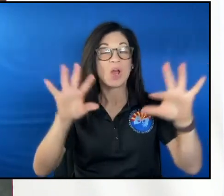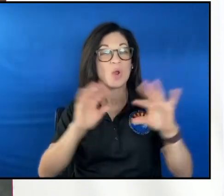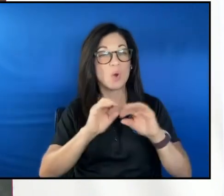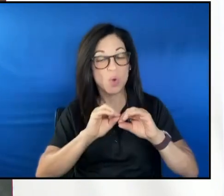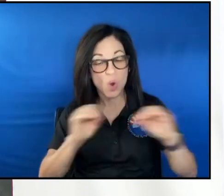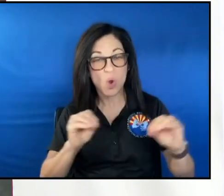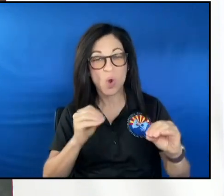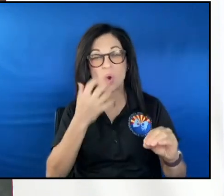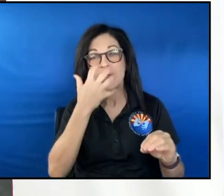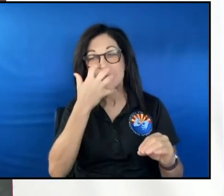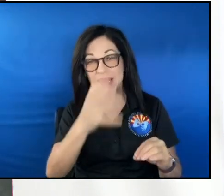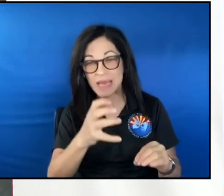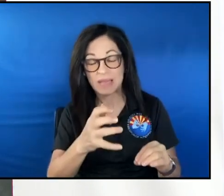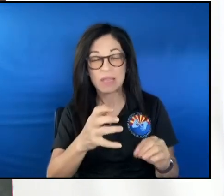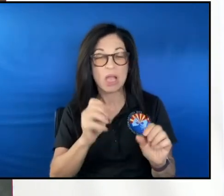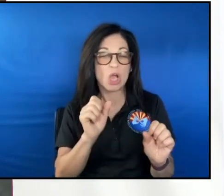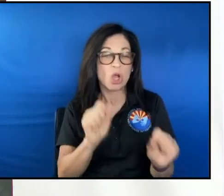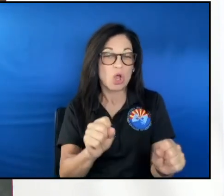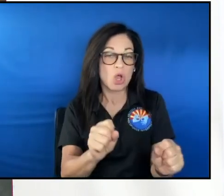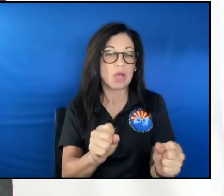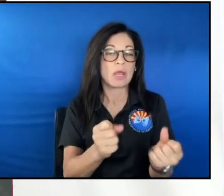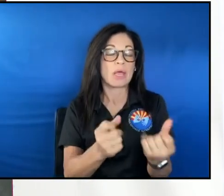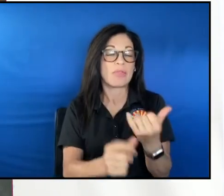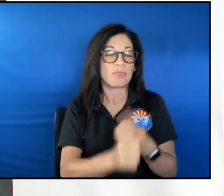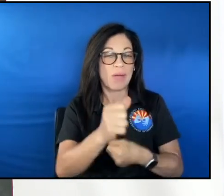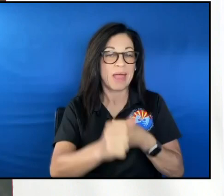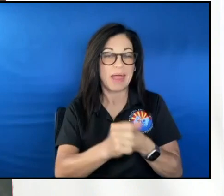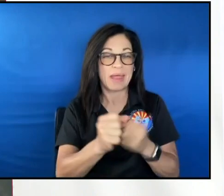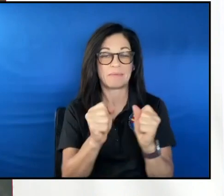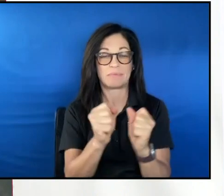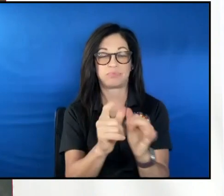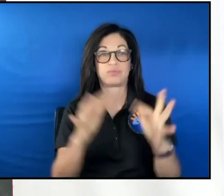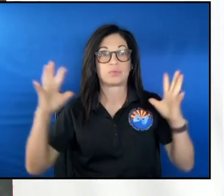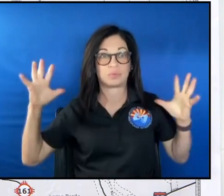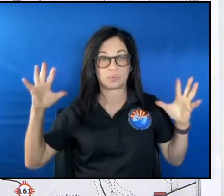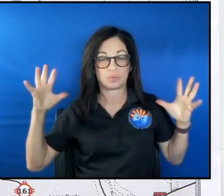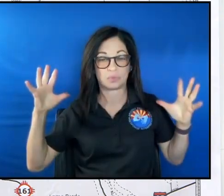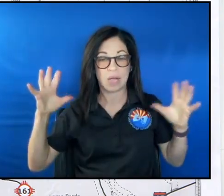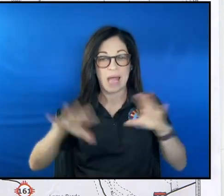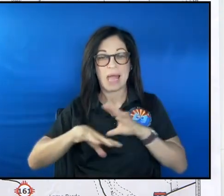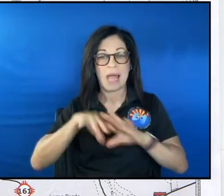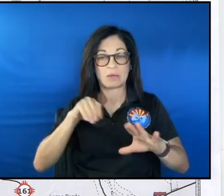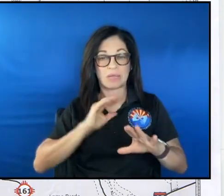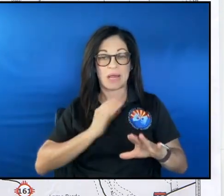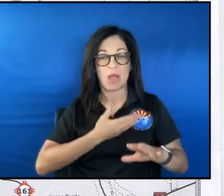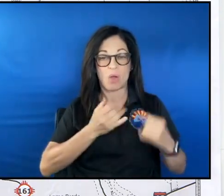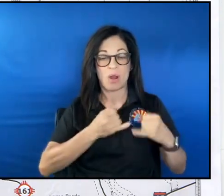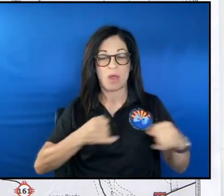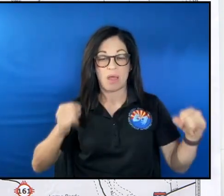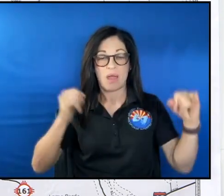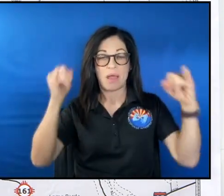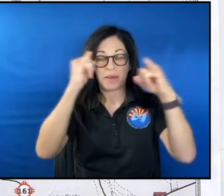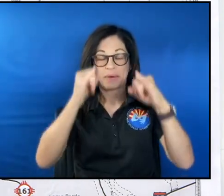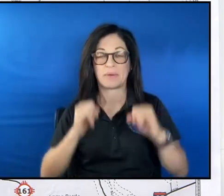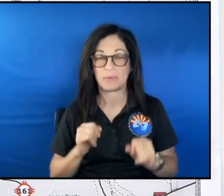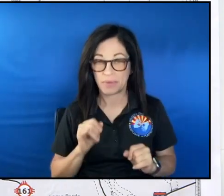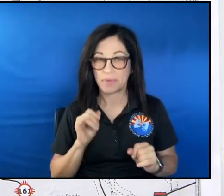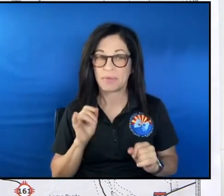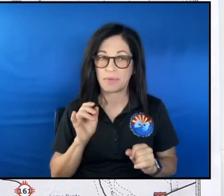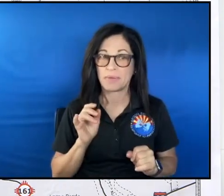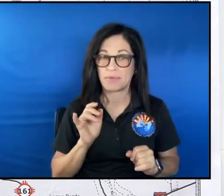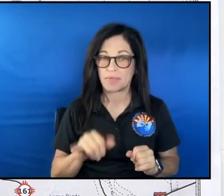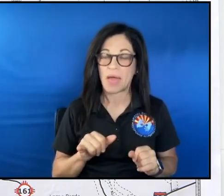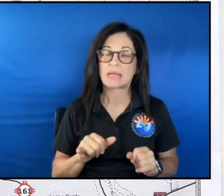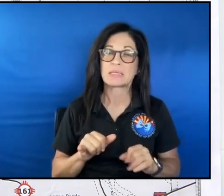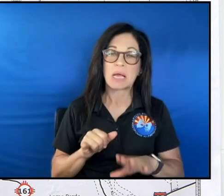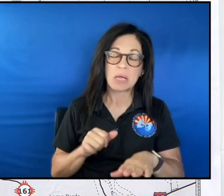heat that could threaten the fire from coming out outside of the perimeter. So that's kind of like a